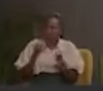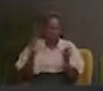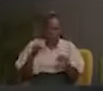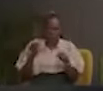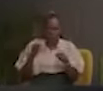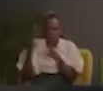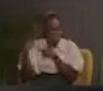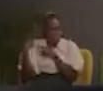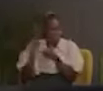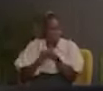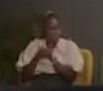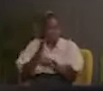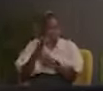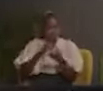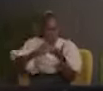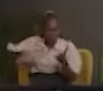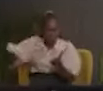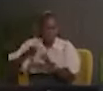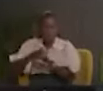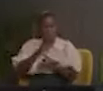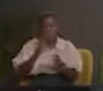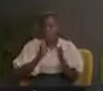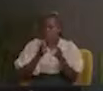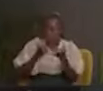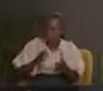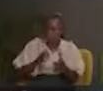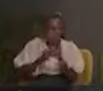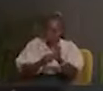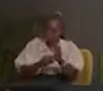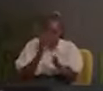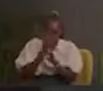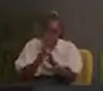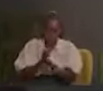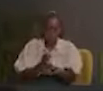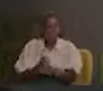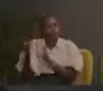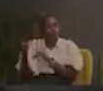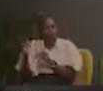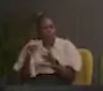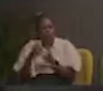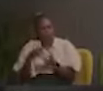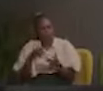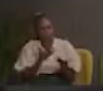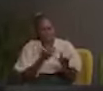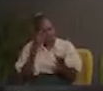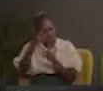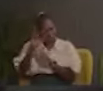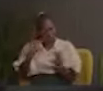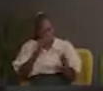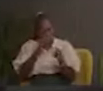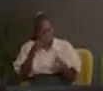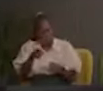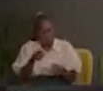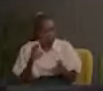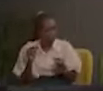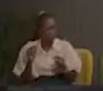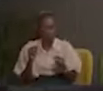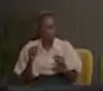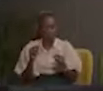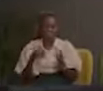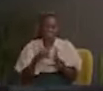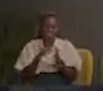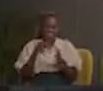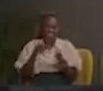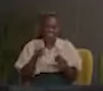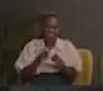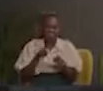take away as far as manifesting faith. Hoping and waiting for God to do everything as far as making it manifest here looks